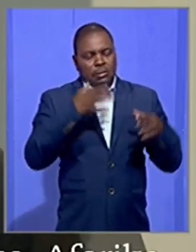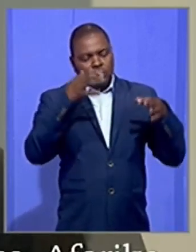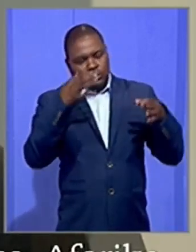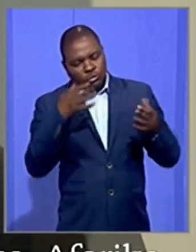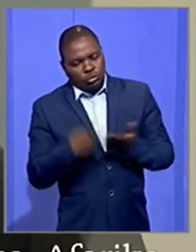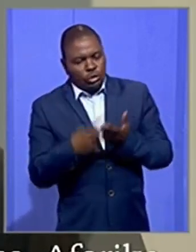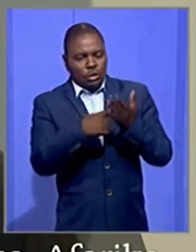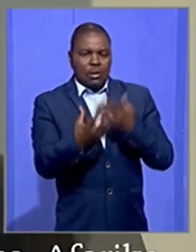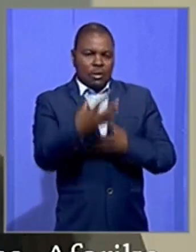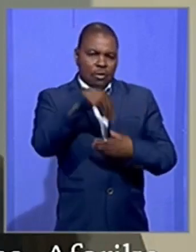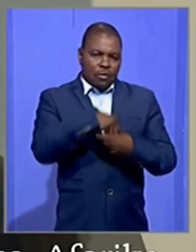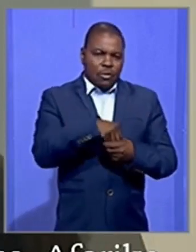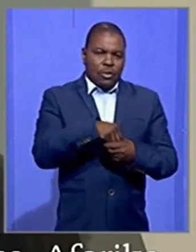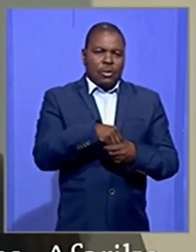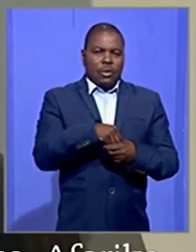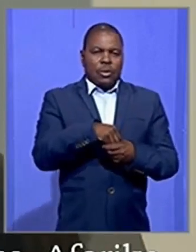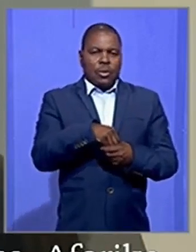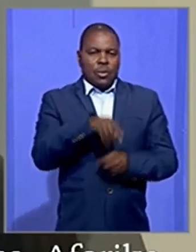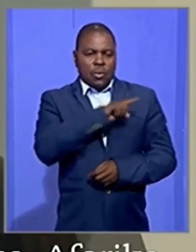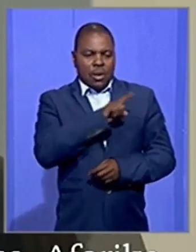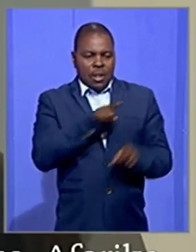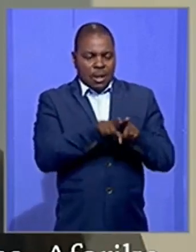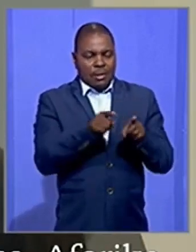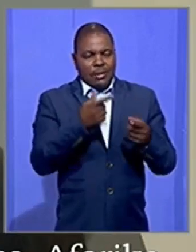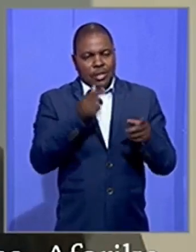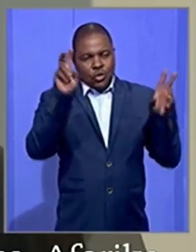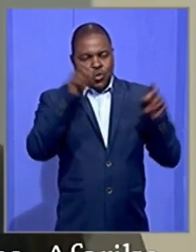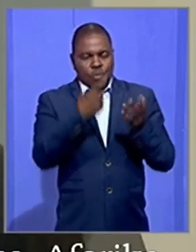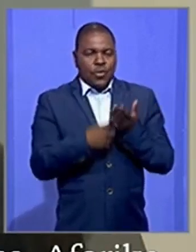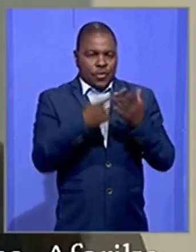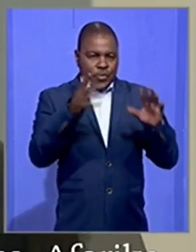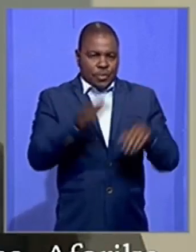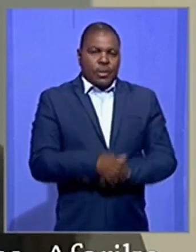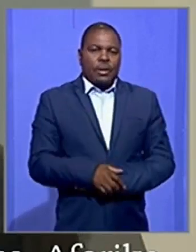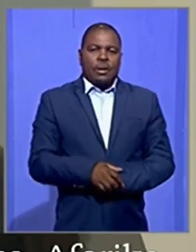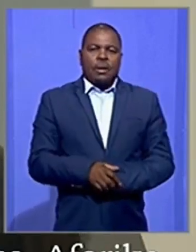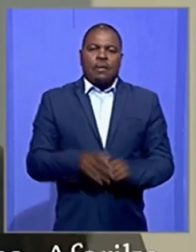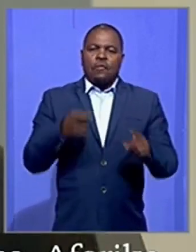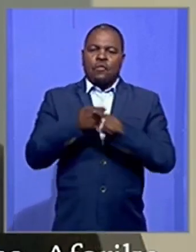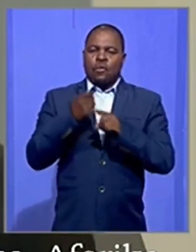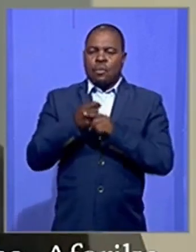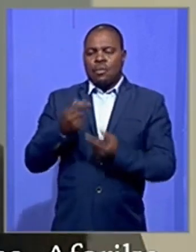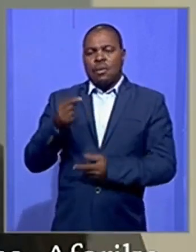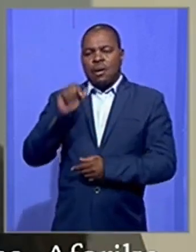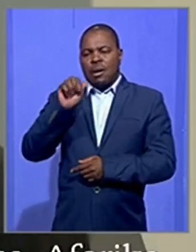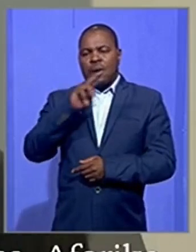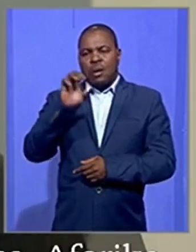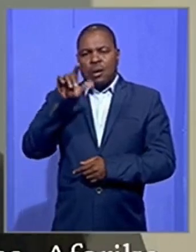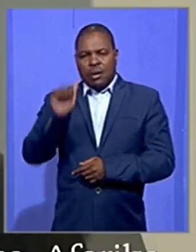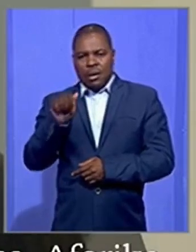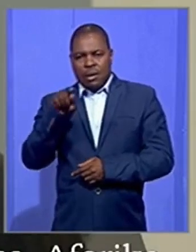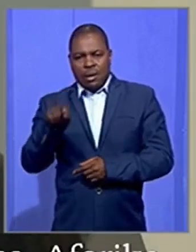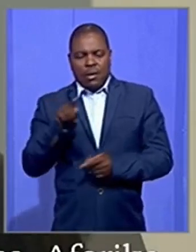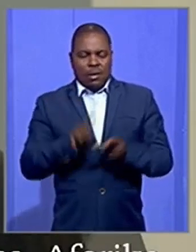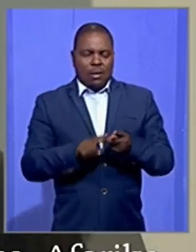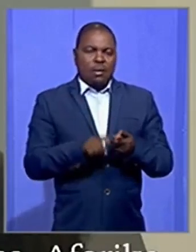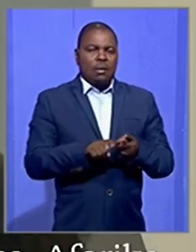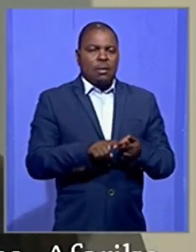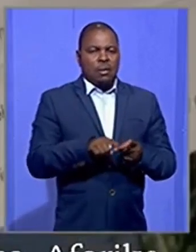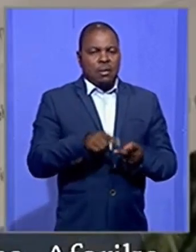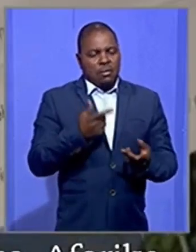discussion were the issues that you just raised. And from Accra, it fed into the Malabo Extraordinary Summit of